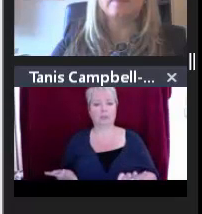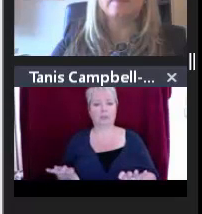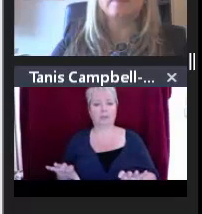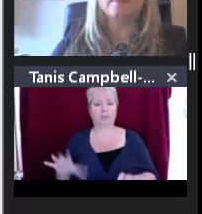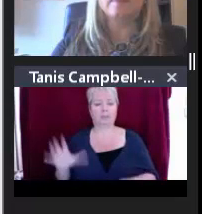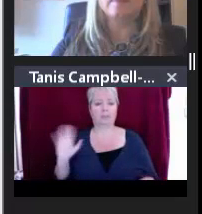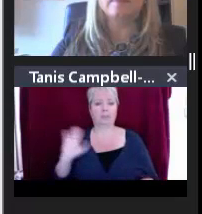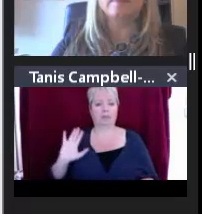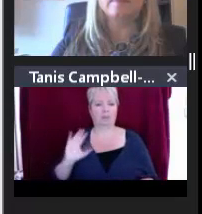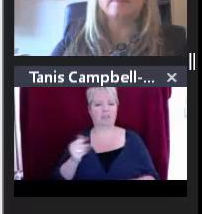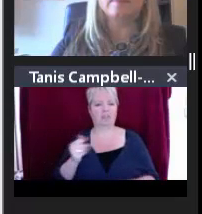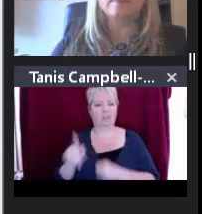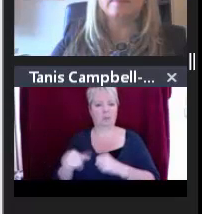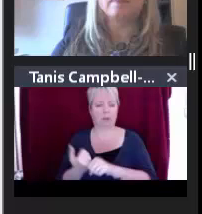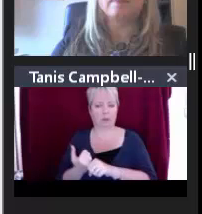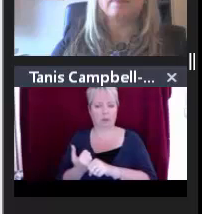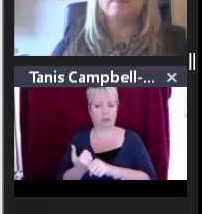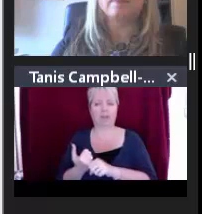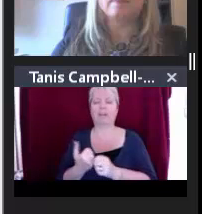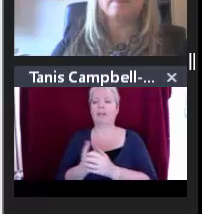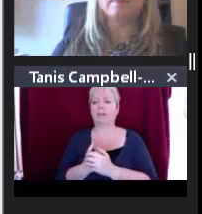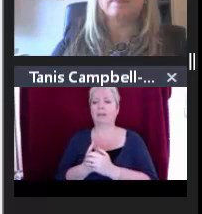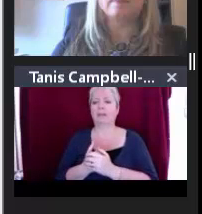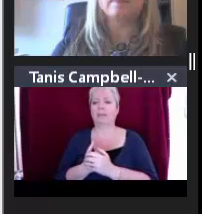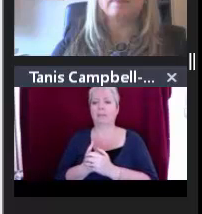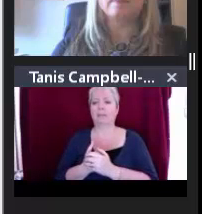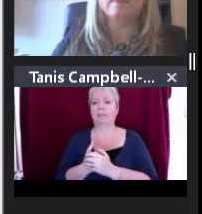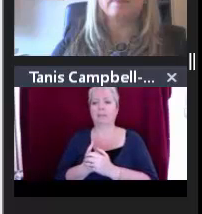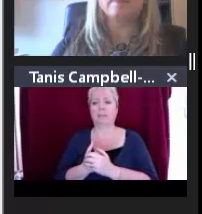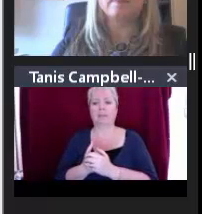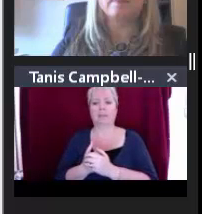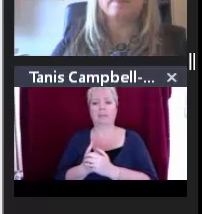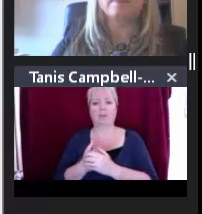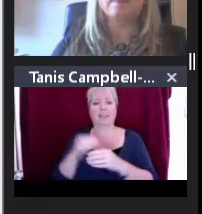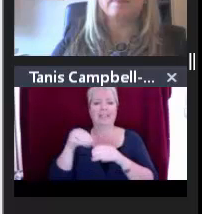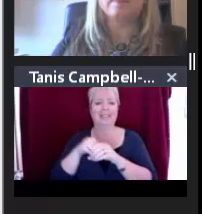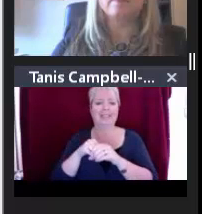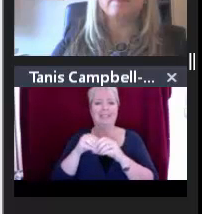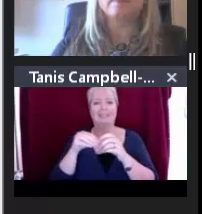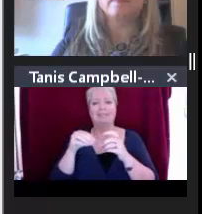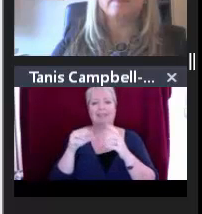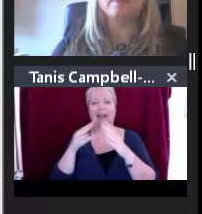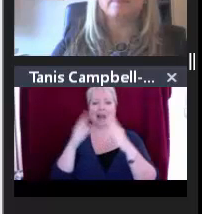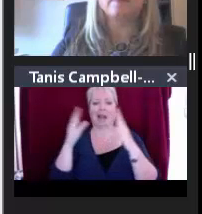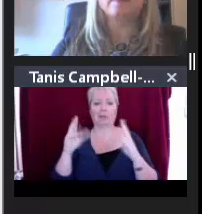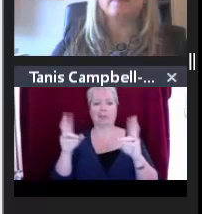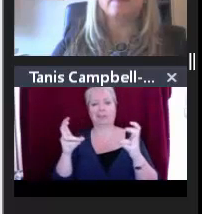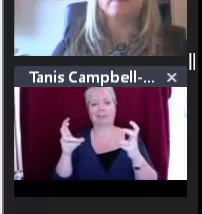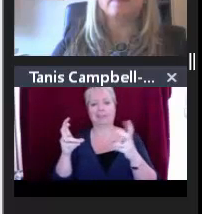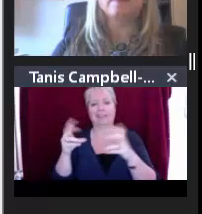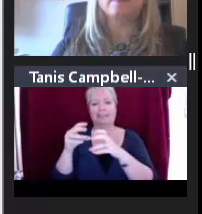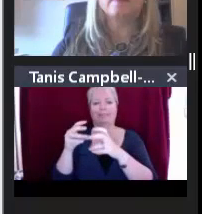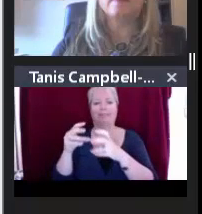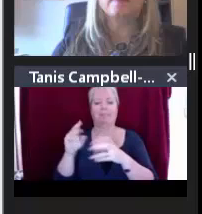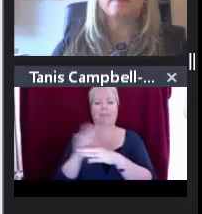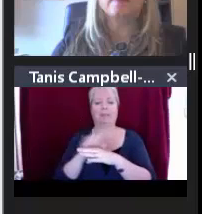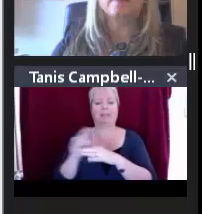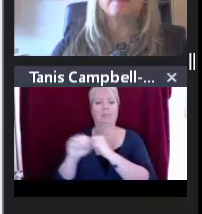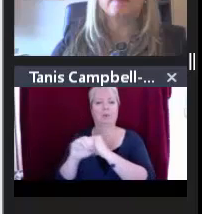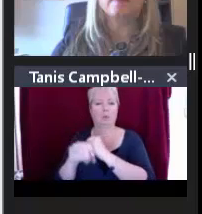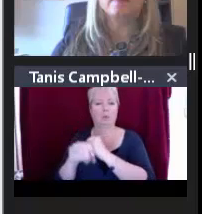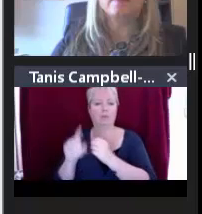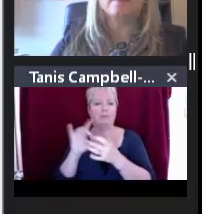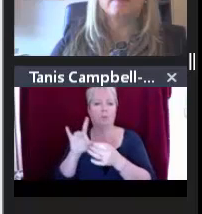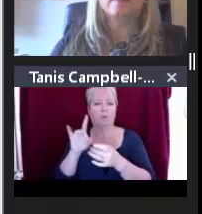few years in health promotion, workplace health promotion, and I